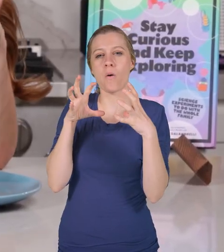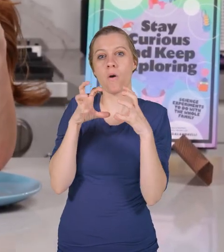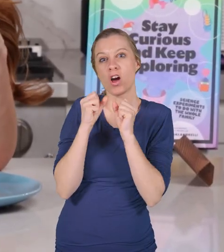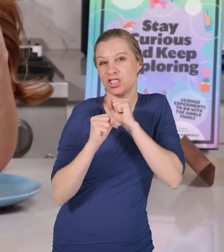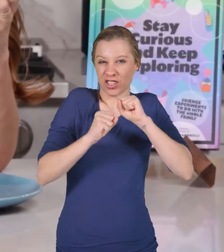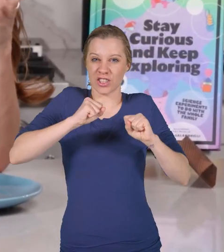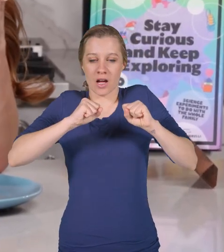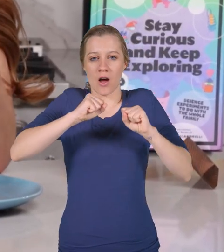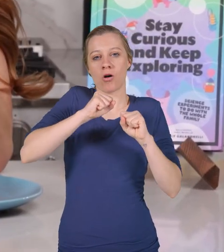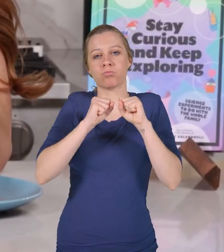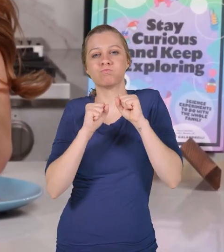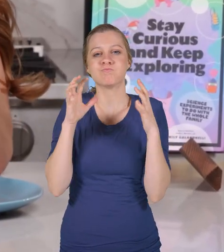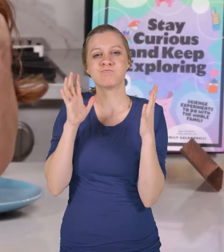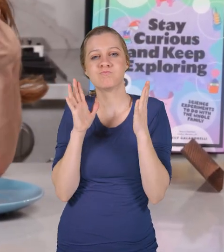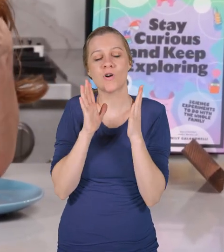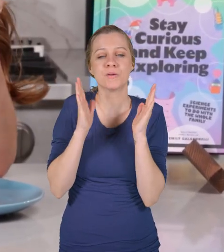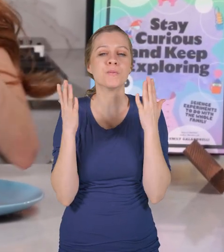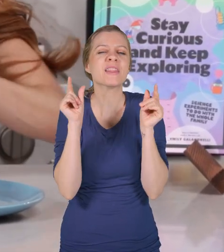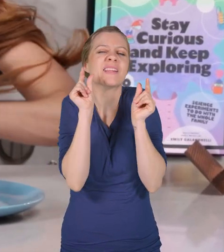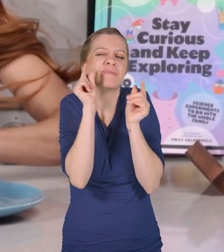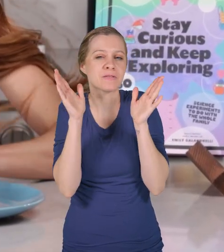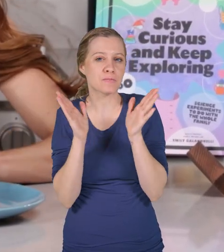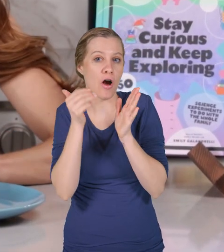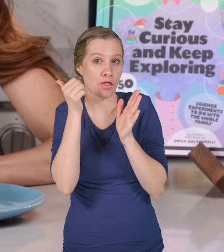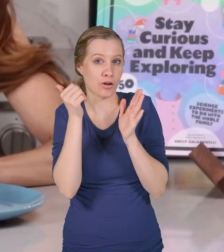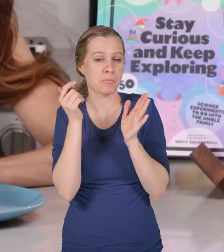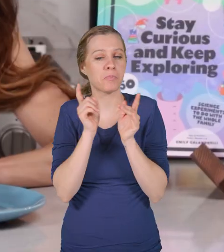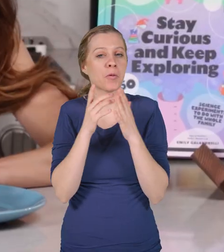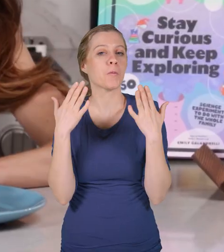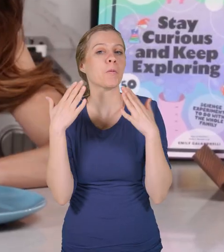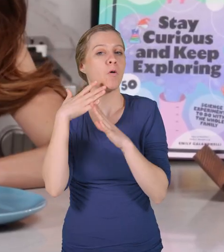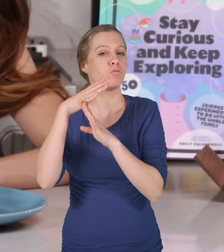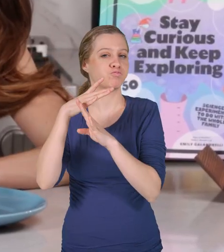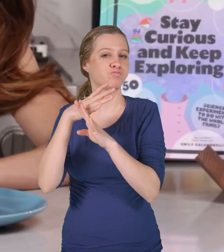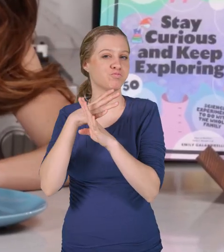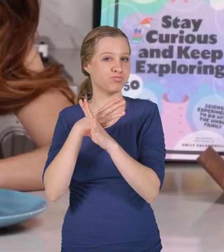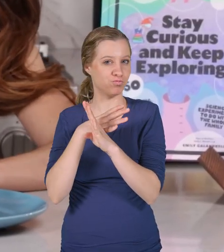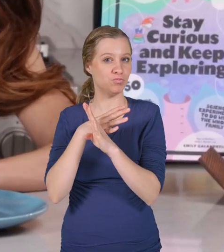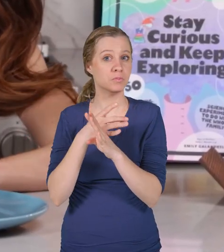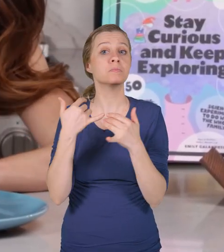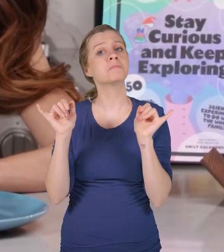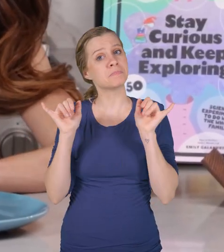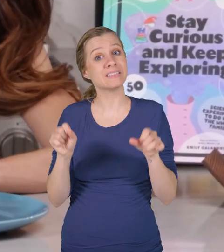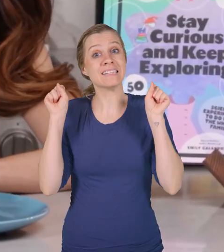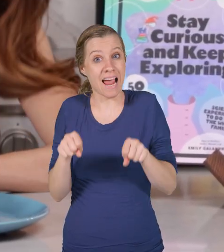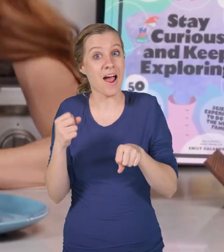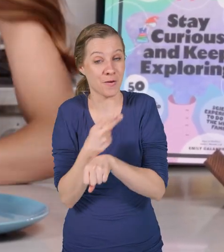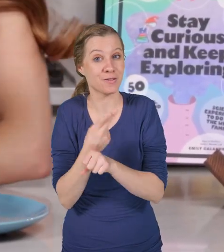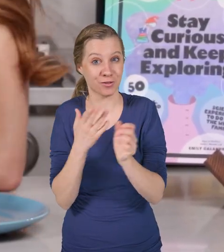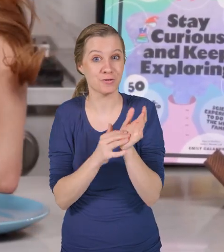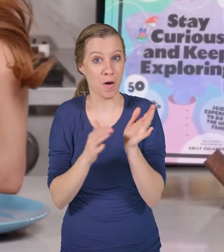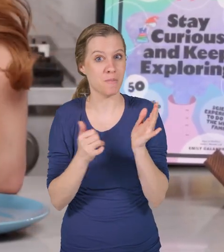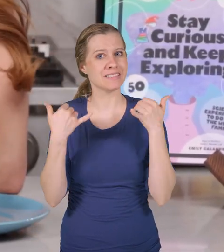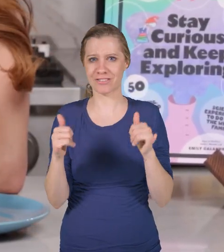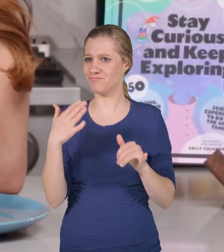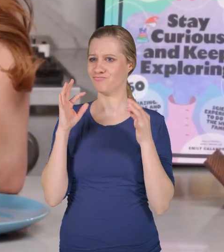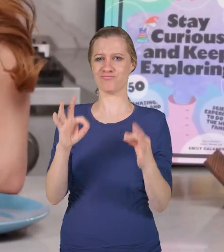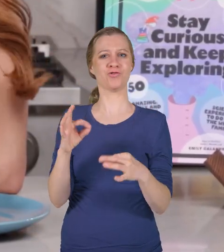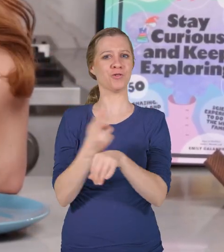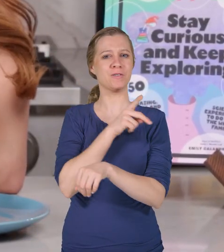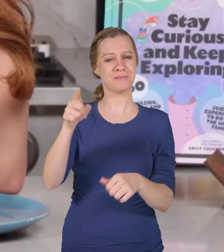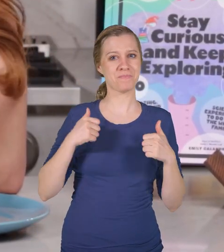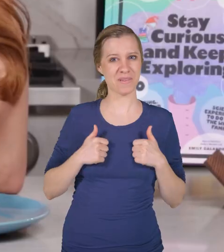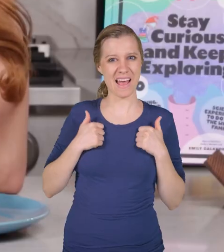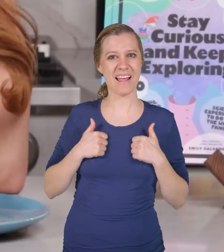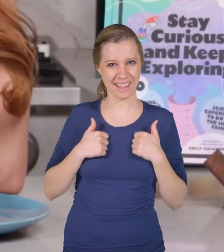those are getting colder now. They want to take up less space. So it'll get a little bit smaller as it cools. And you can still use this